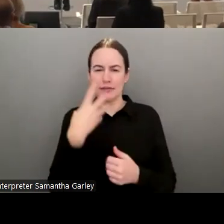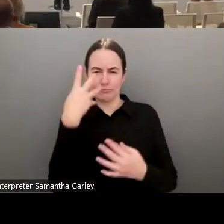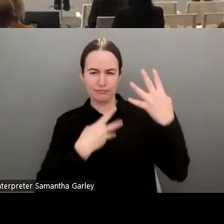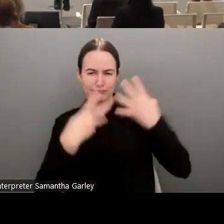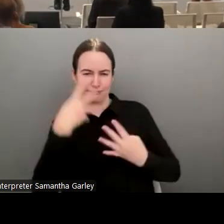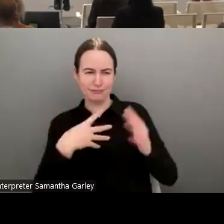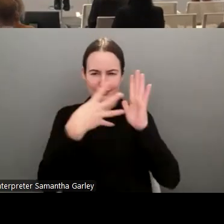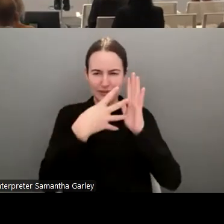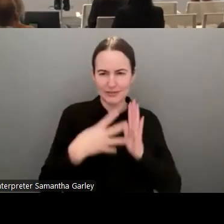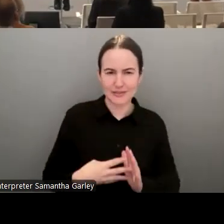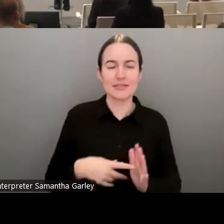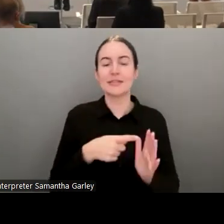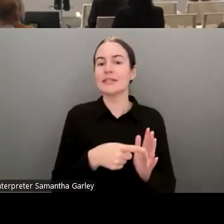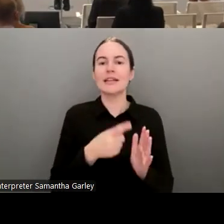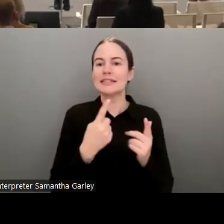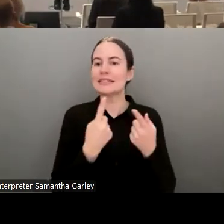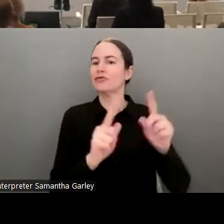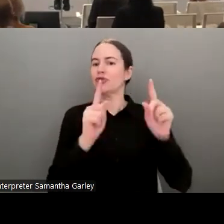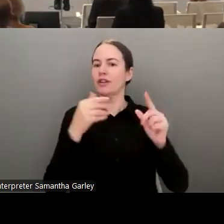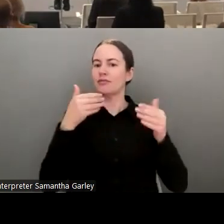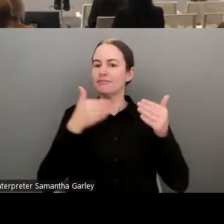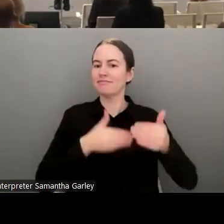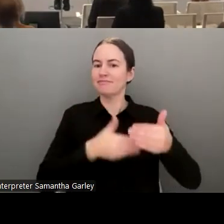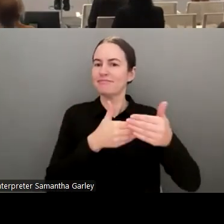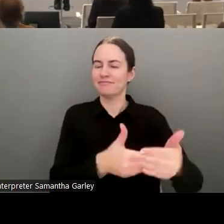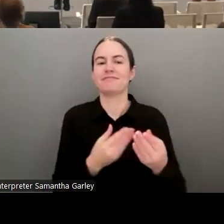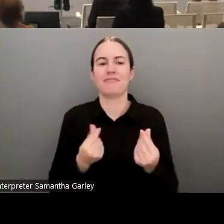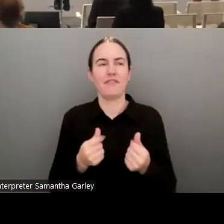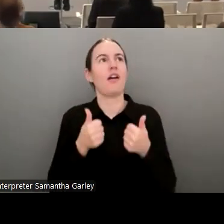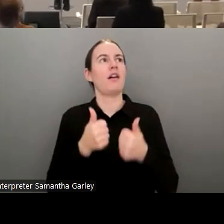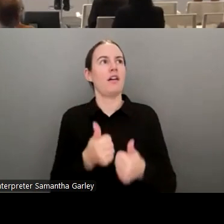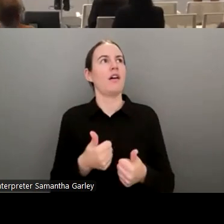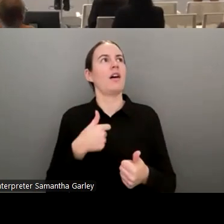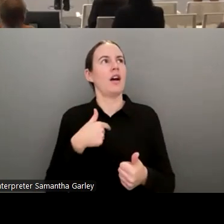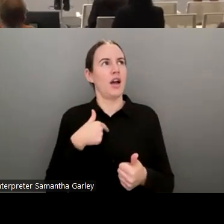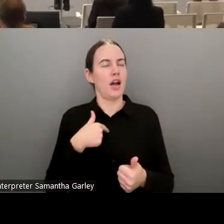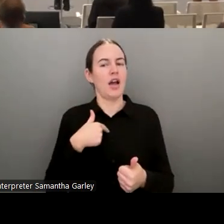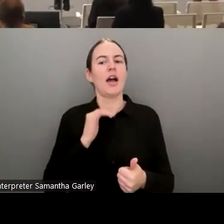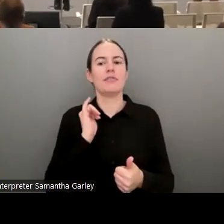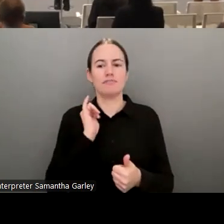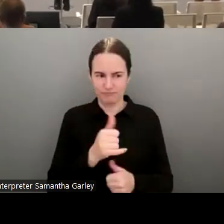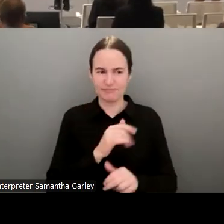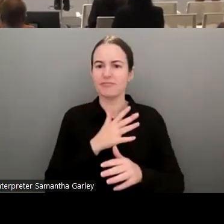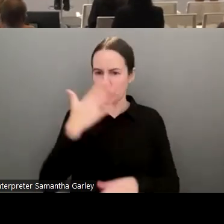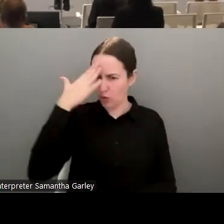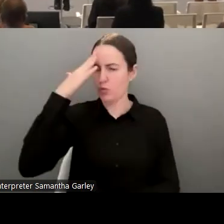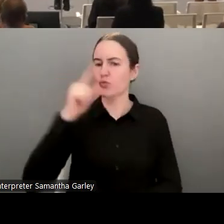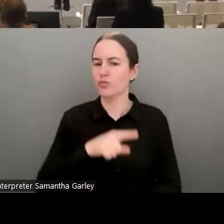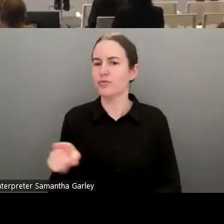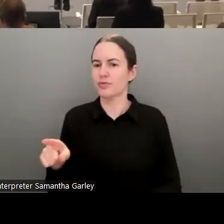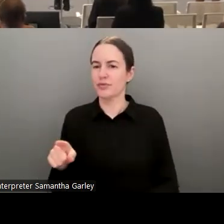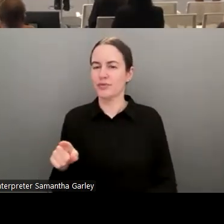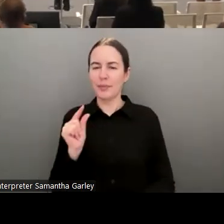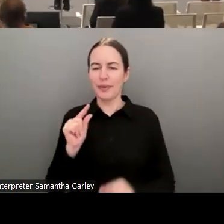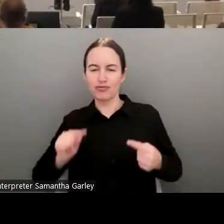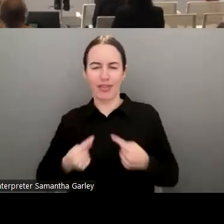updated the exam, and it's kind of a good kind of empowerment to know that, yes, I can still do this and I know what I'm talking about, and it's kind of interesting. So they challenge themselves by